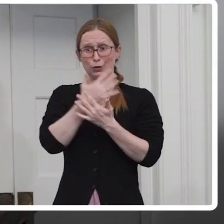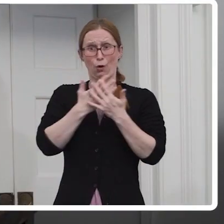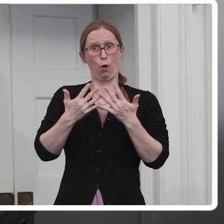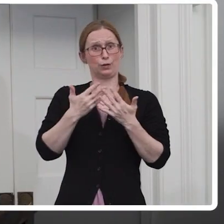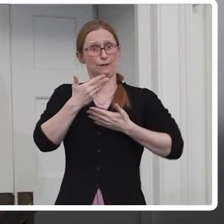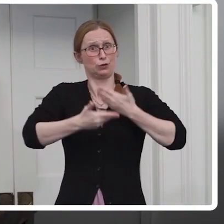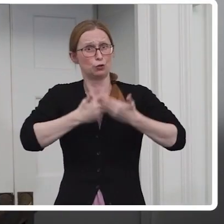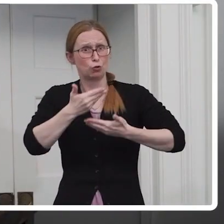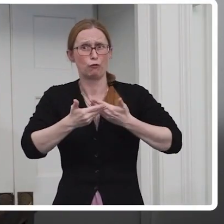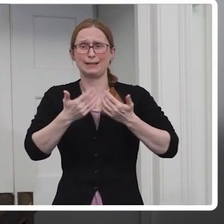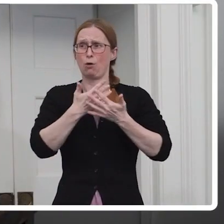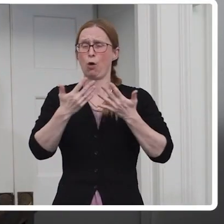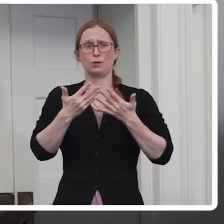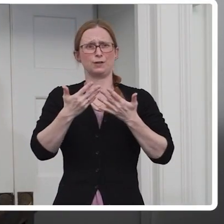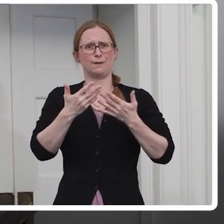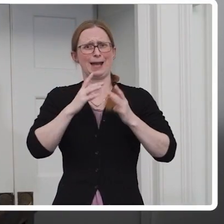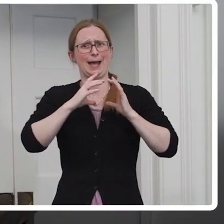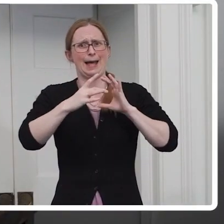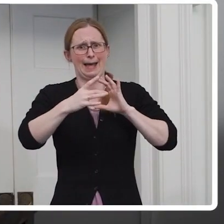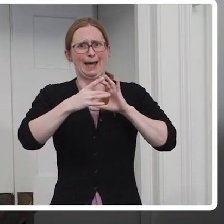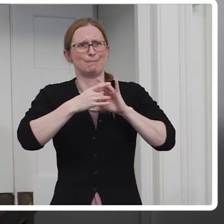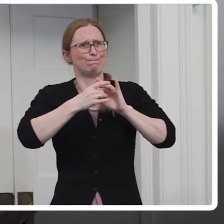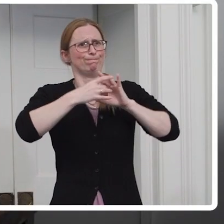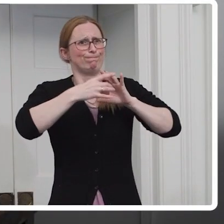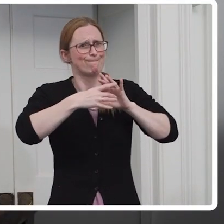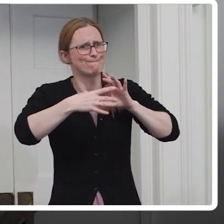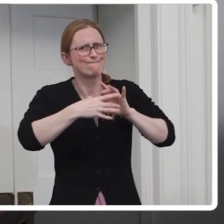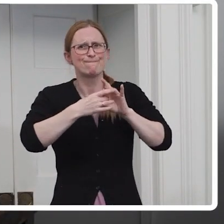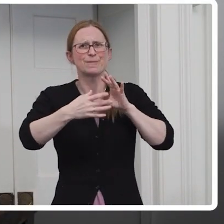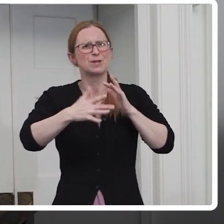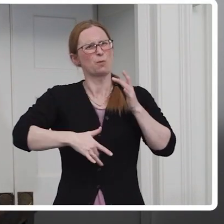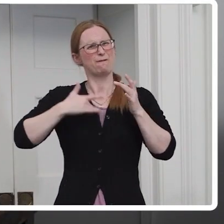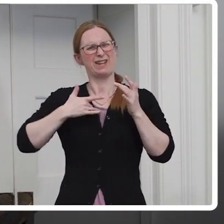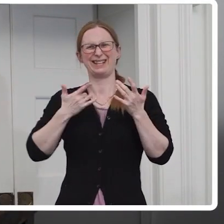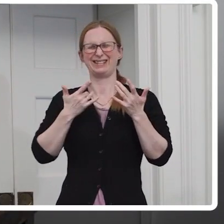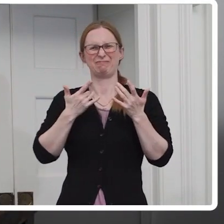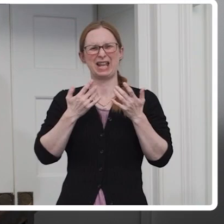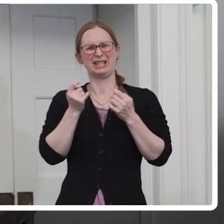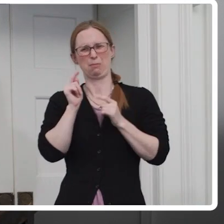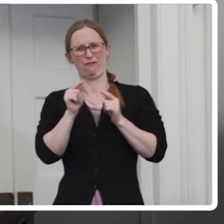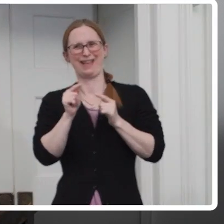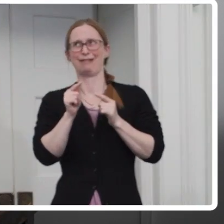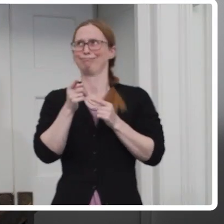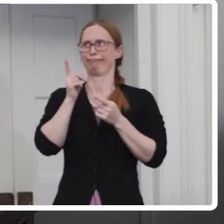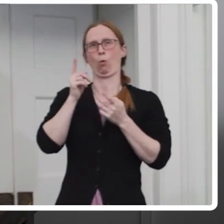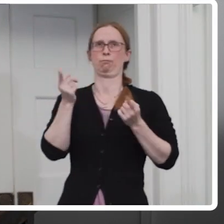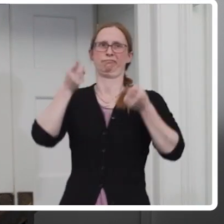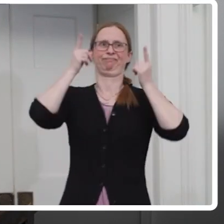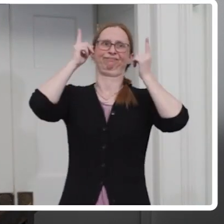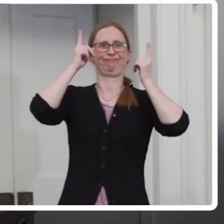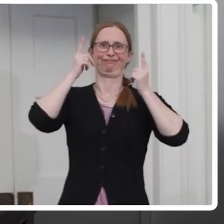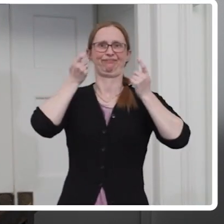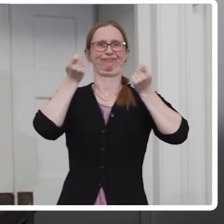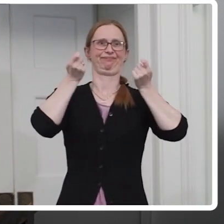we've lost stories or our means of connection, so to speak, but they're kind of, they're in these realms that are governed by the